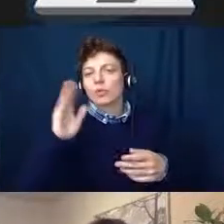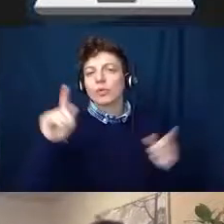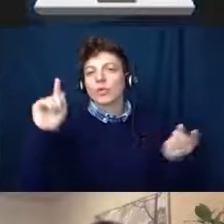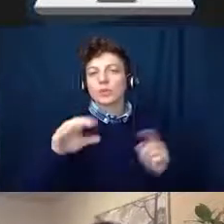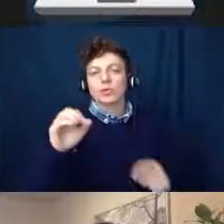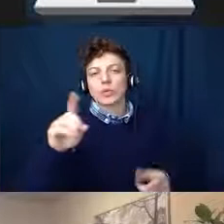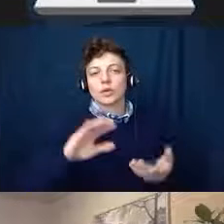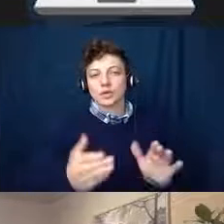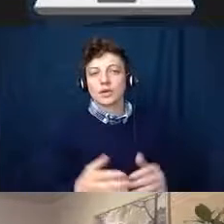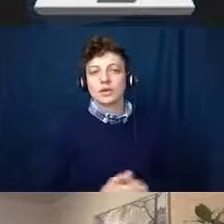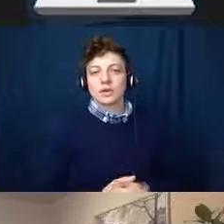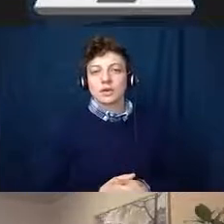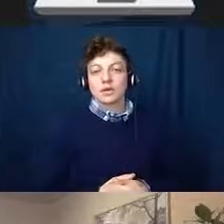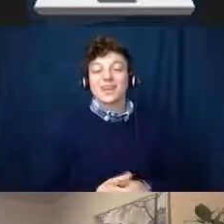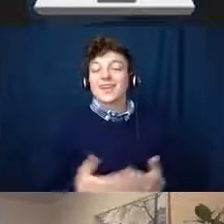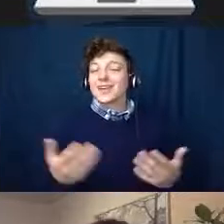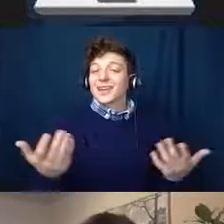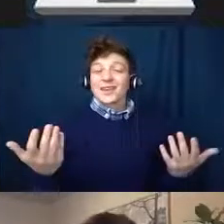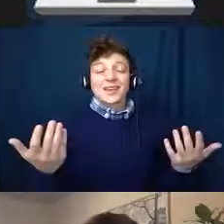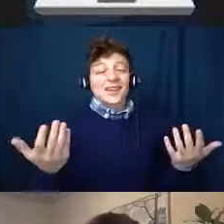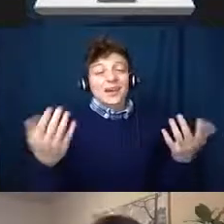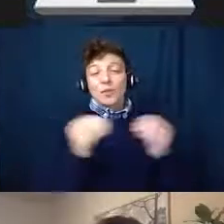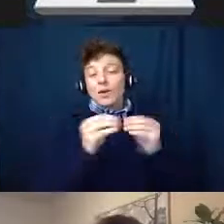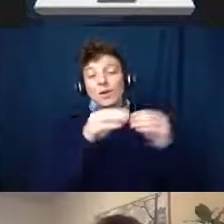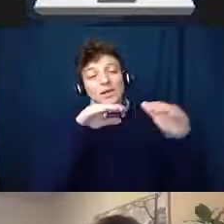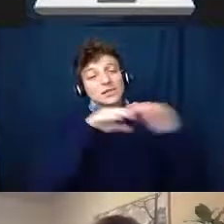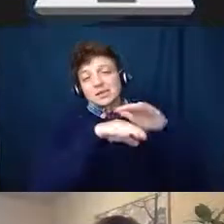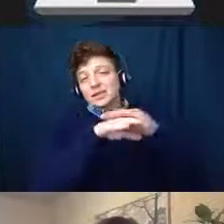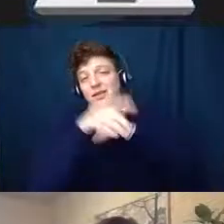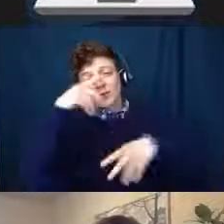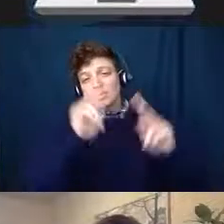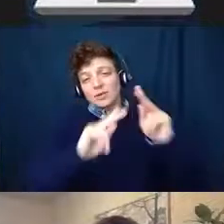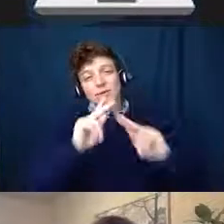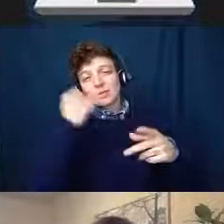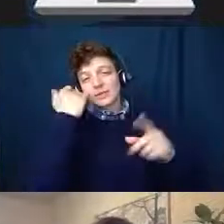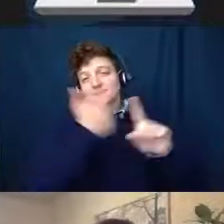And it's really important to make all of these more easily accessible to people who use drugs.